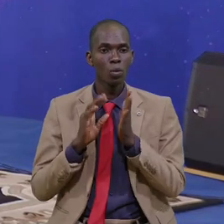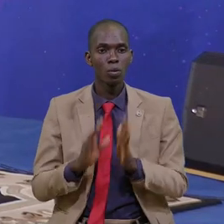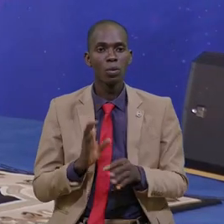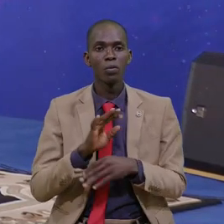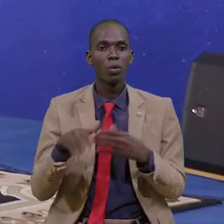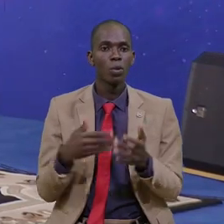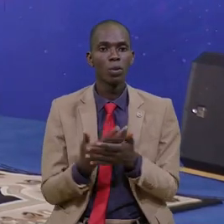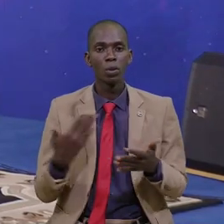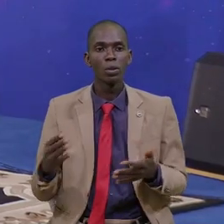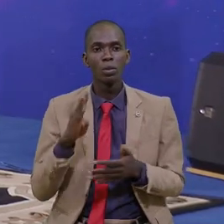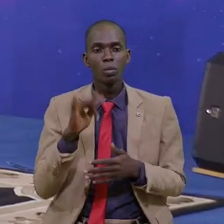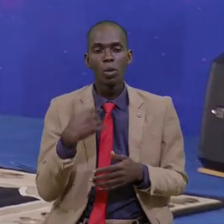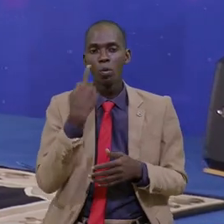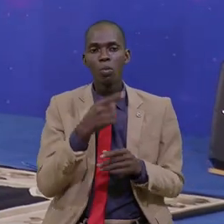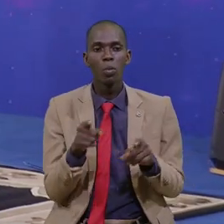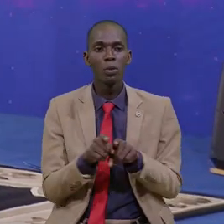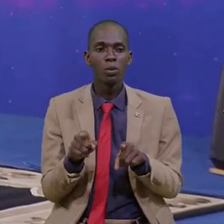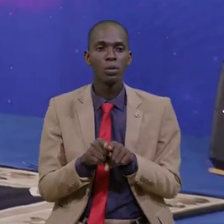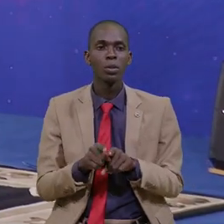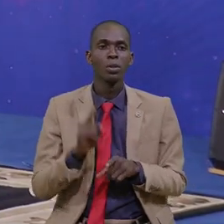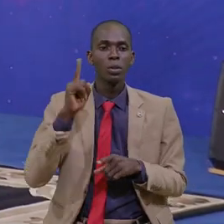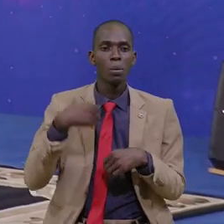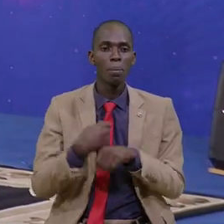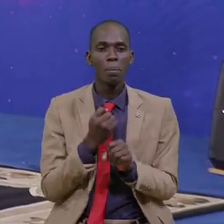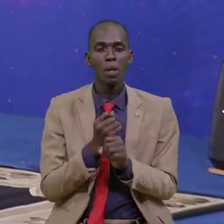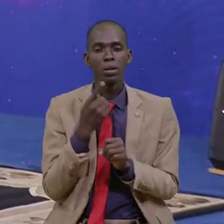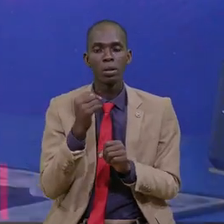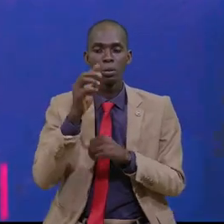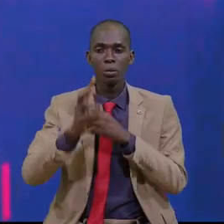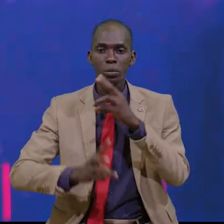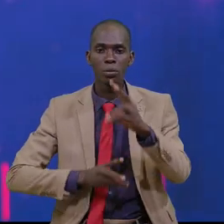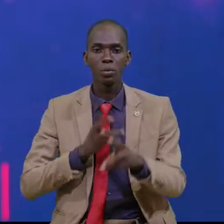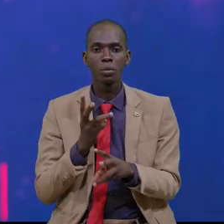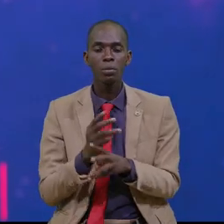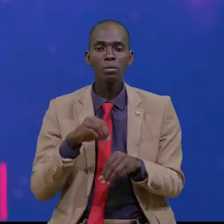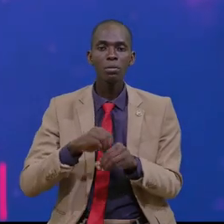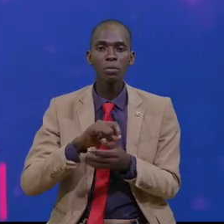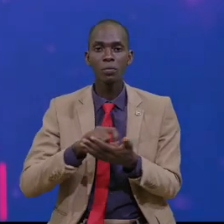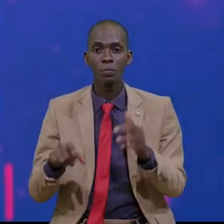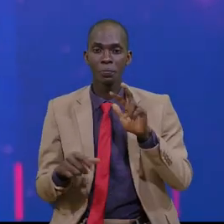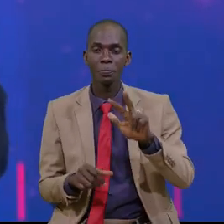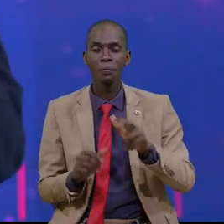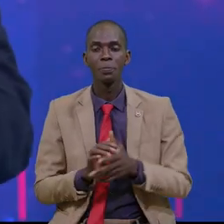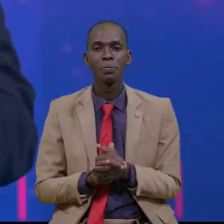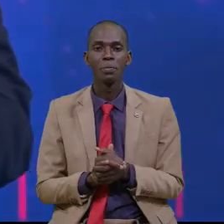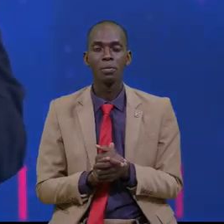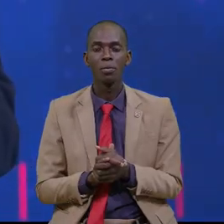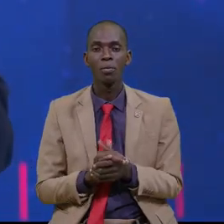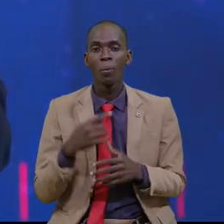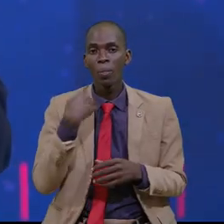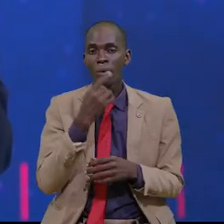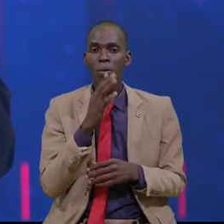whom also he made the worlds. Look at verse 3. In verse 3 it says, who being